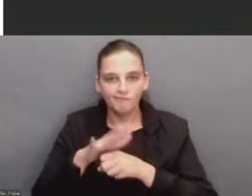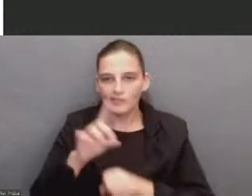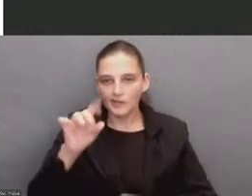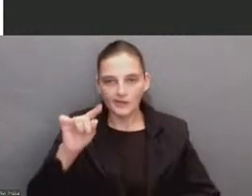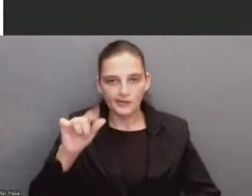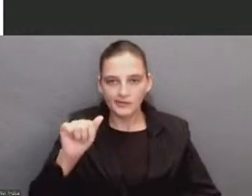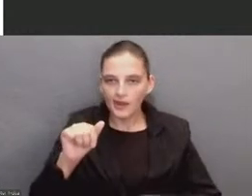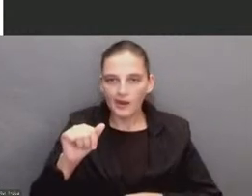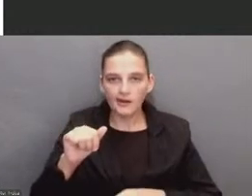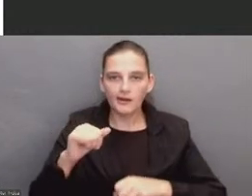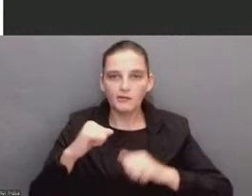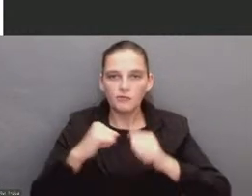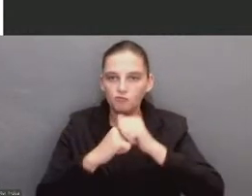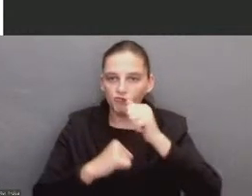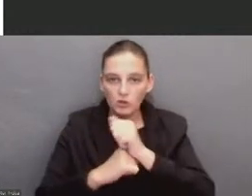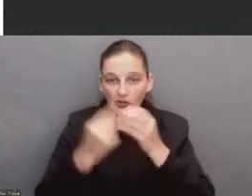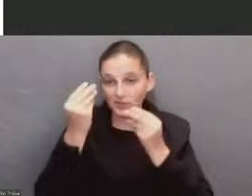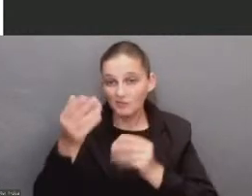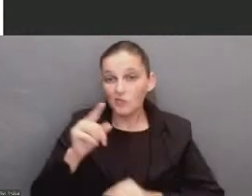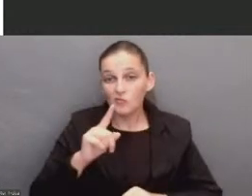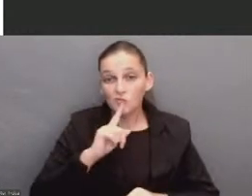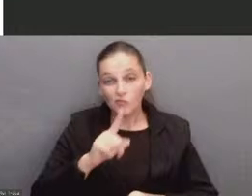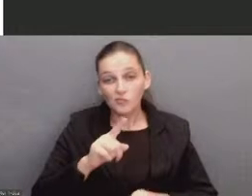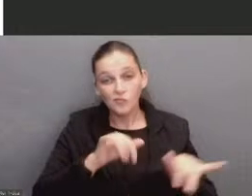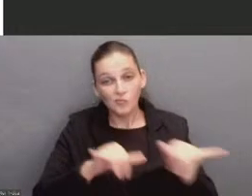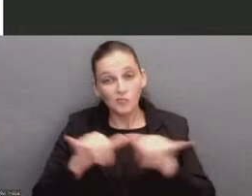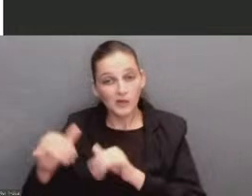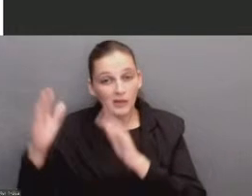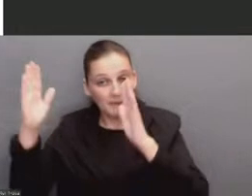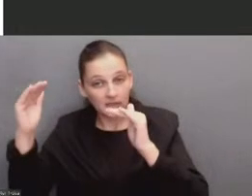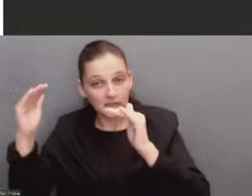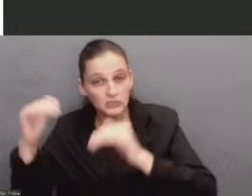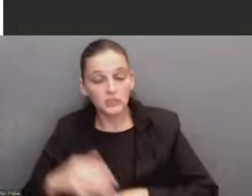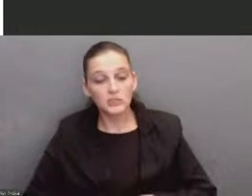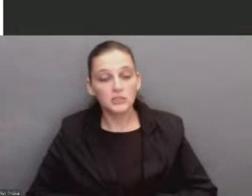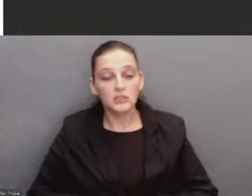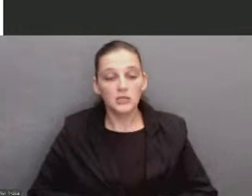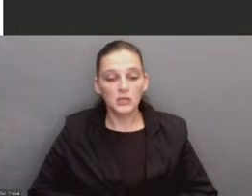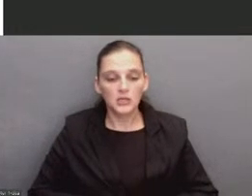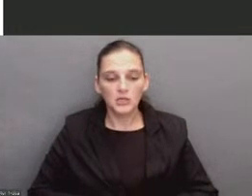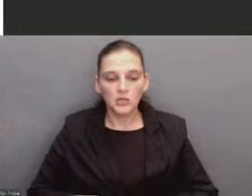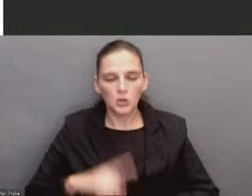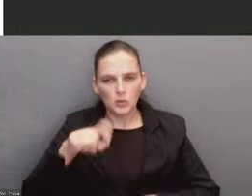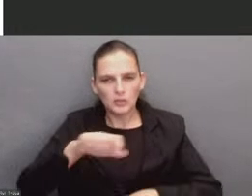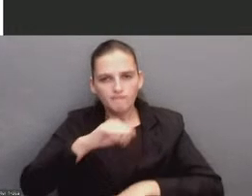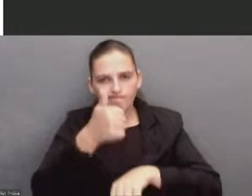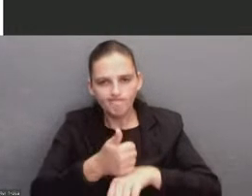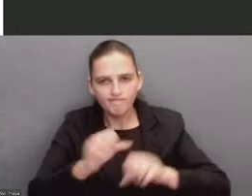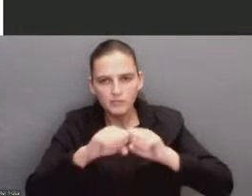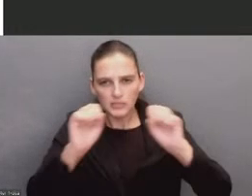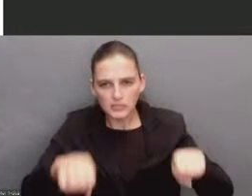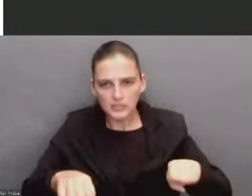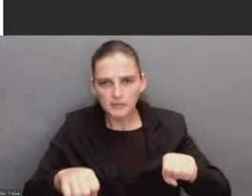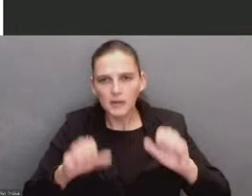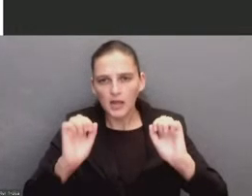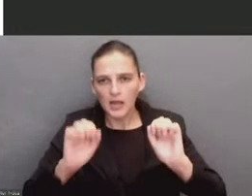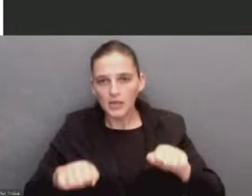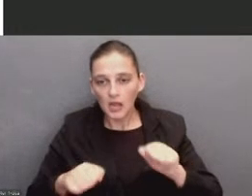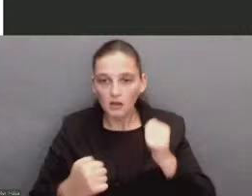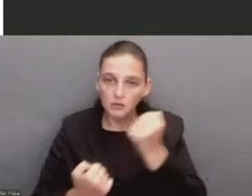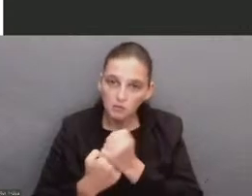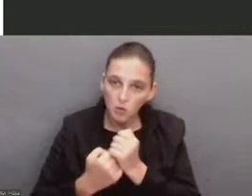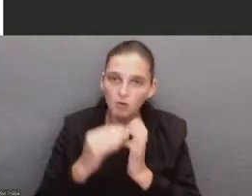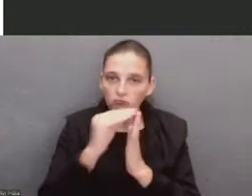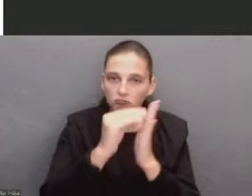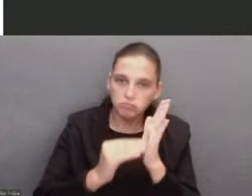systems, and expectations, actually, the lack of that being in place to support collection and reporting of